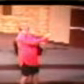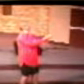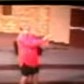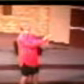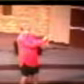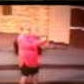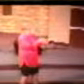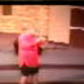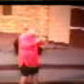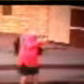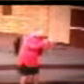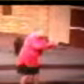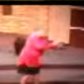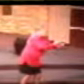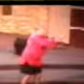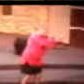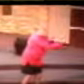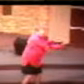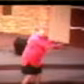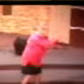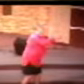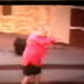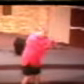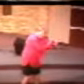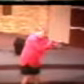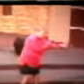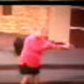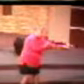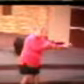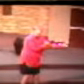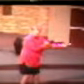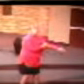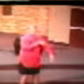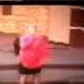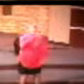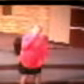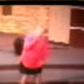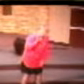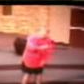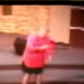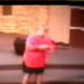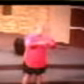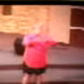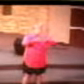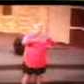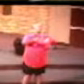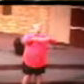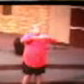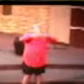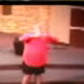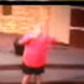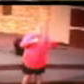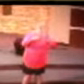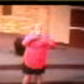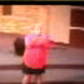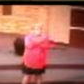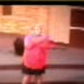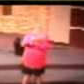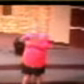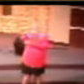runs to meet him. Because that's how great the love of the God is who crosses every